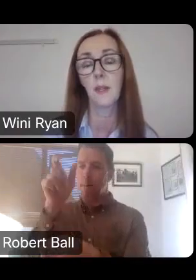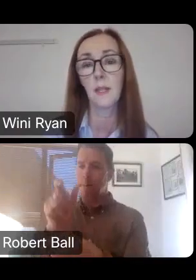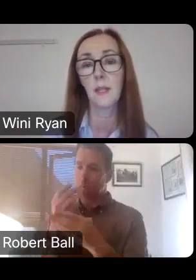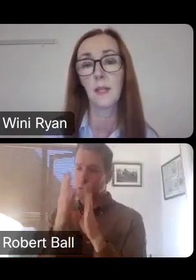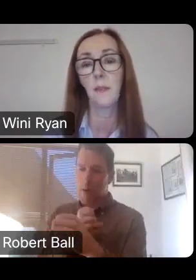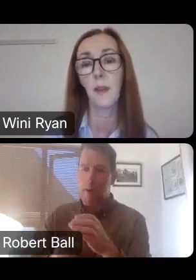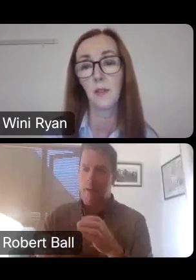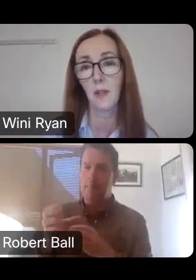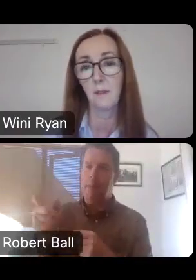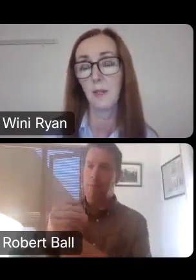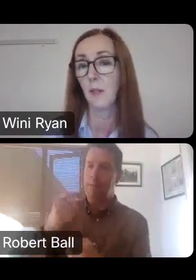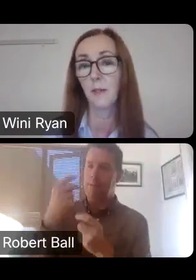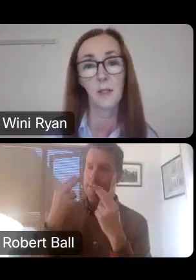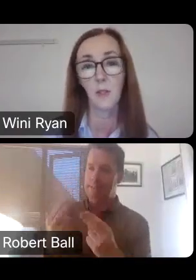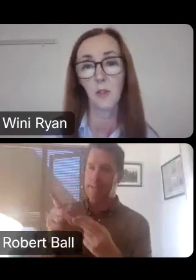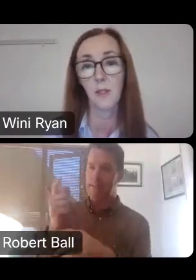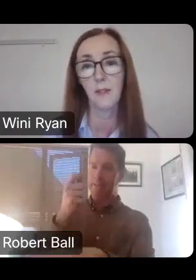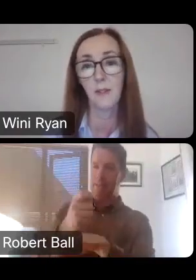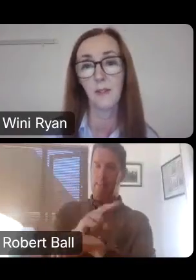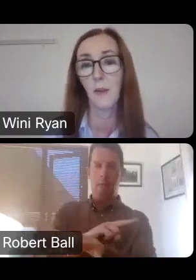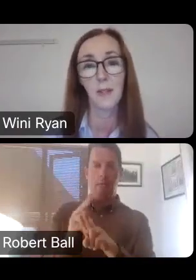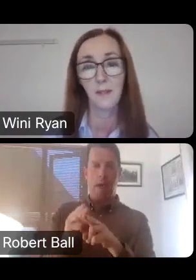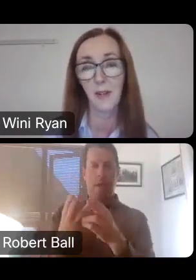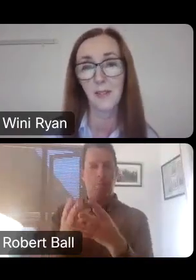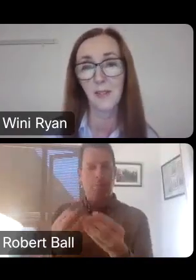what they need at that time, not the solution,